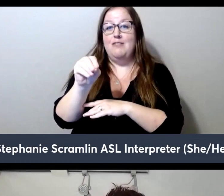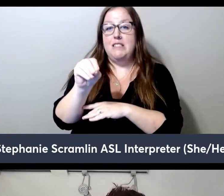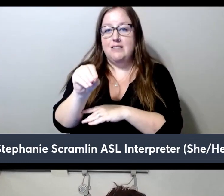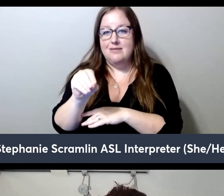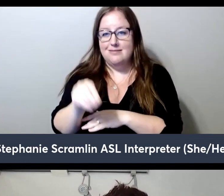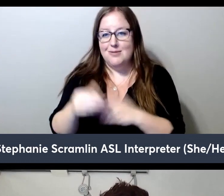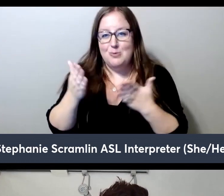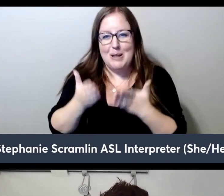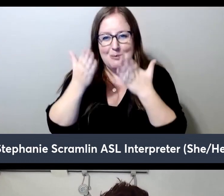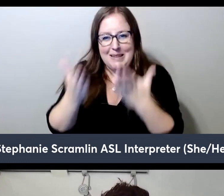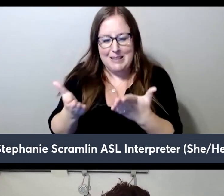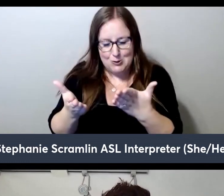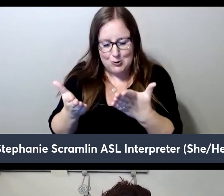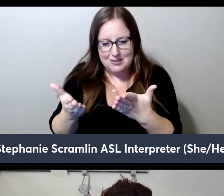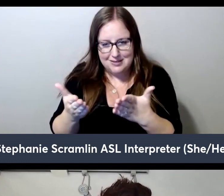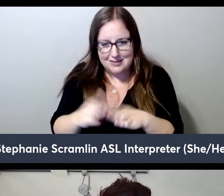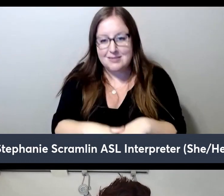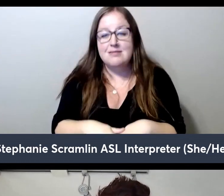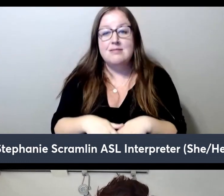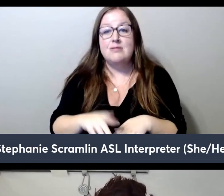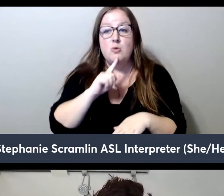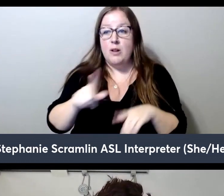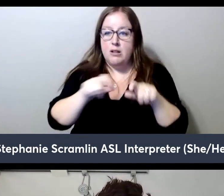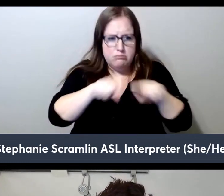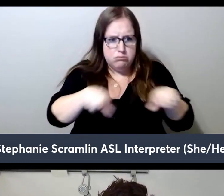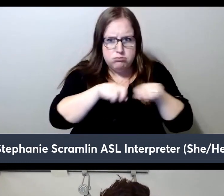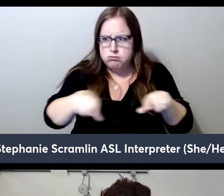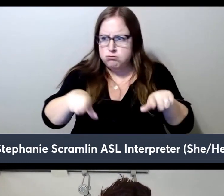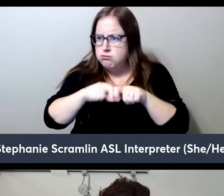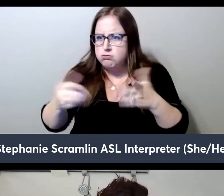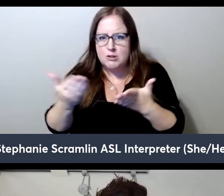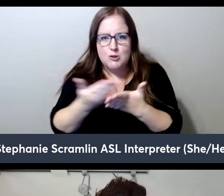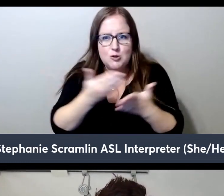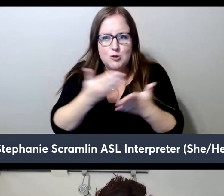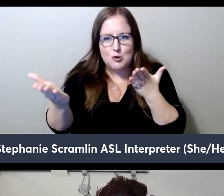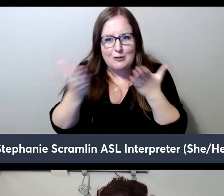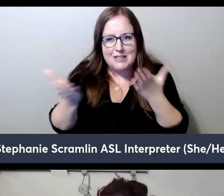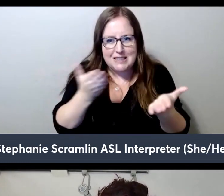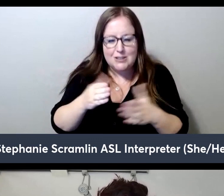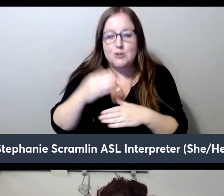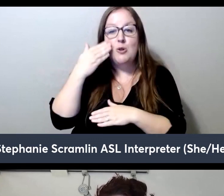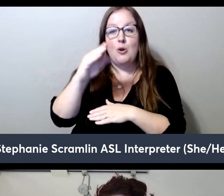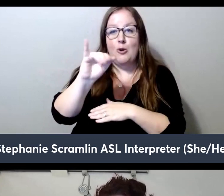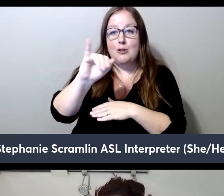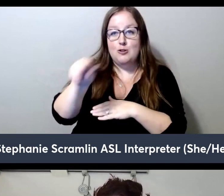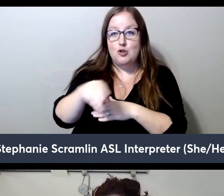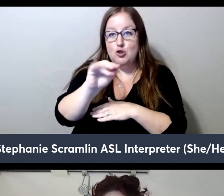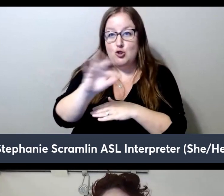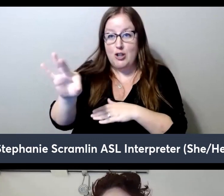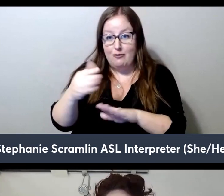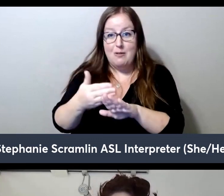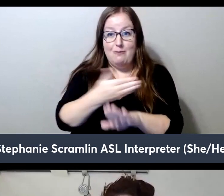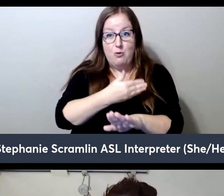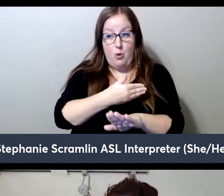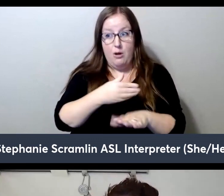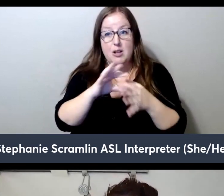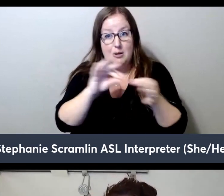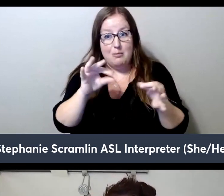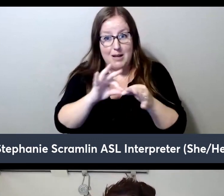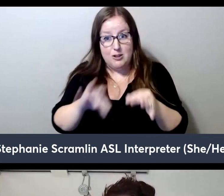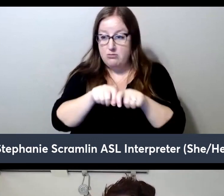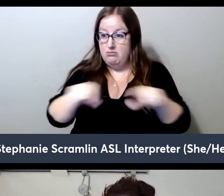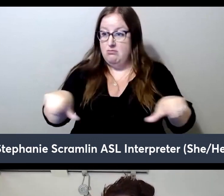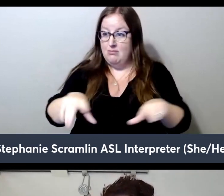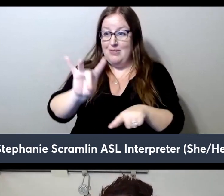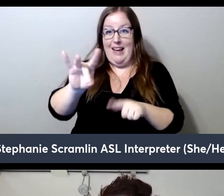recommendations, and we're launching services. You've heard Jeff, a little earlier on. We're launching 8 new features,